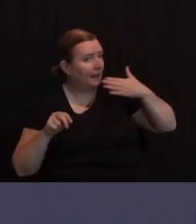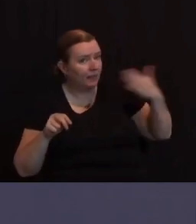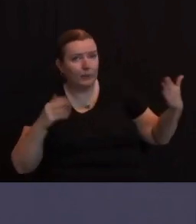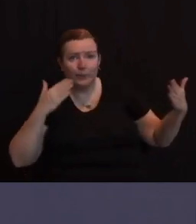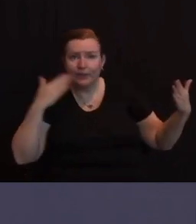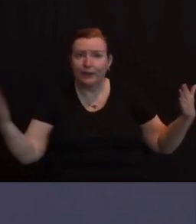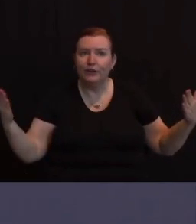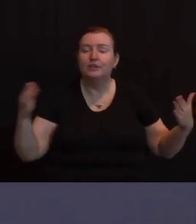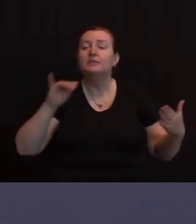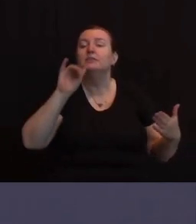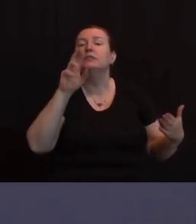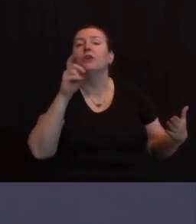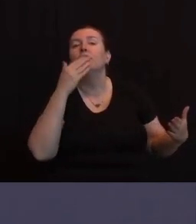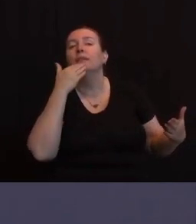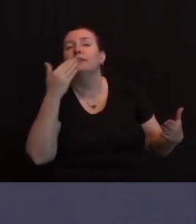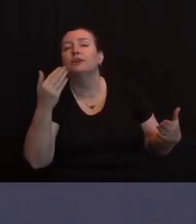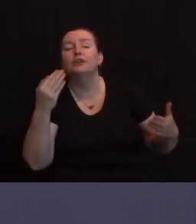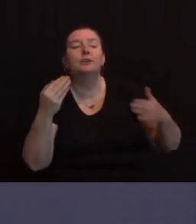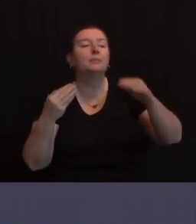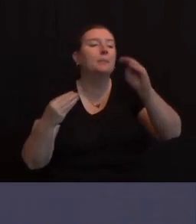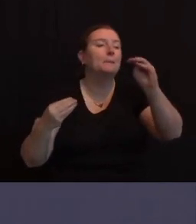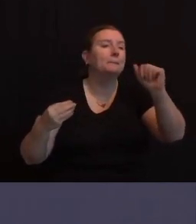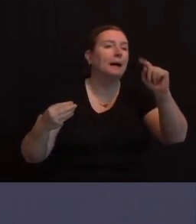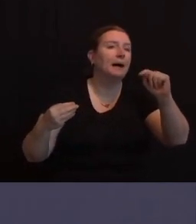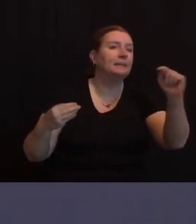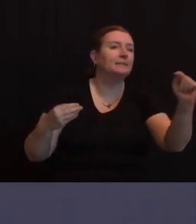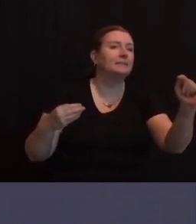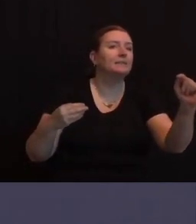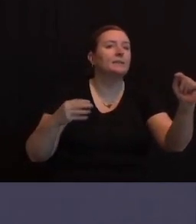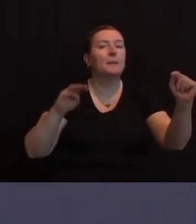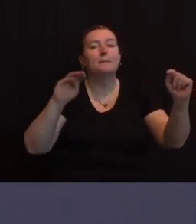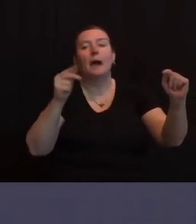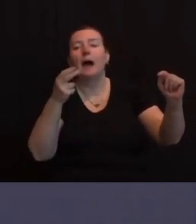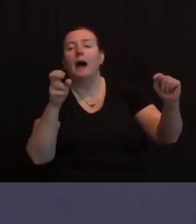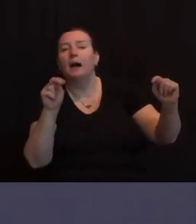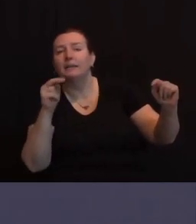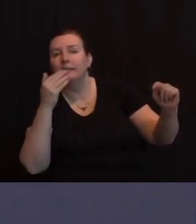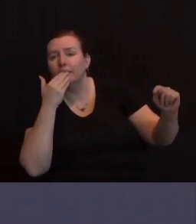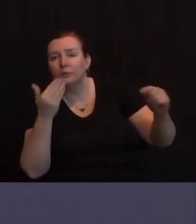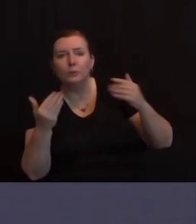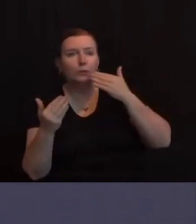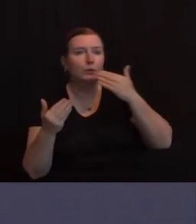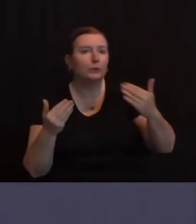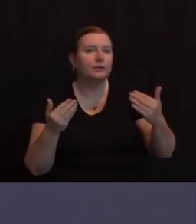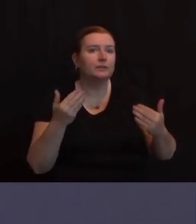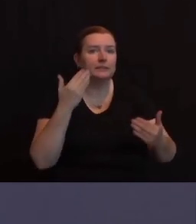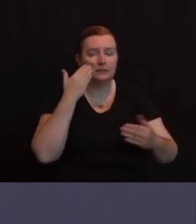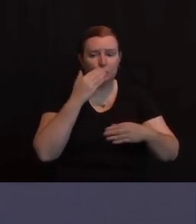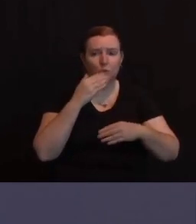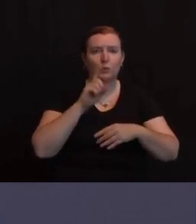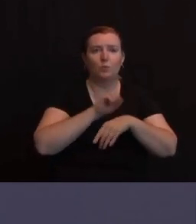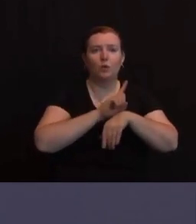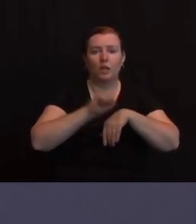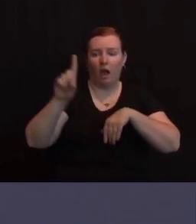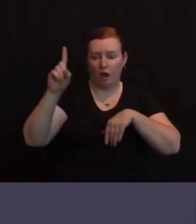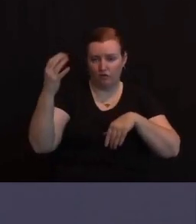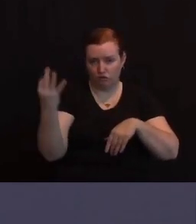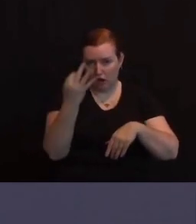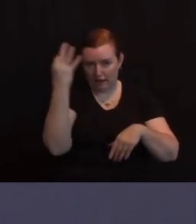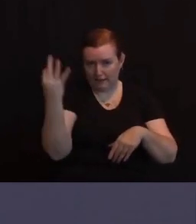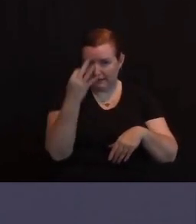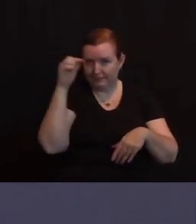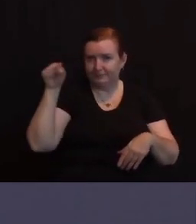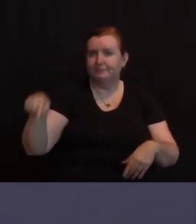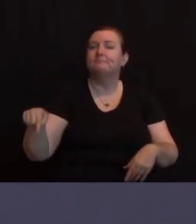Mahan, the team. We'll be back, unless you hear otherwise from us, at 1 o'clock on Friday,